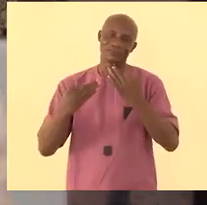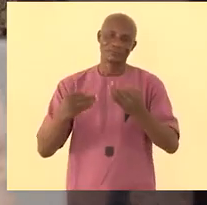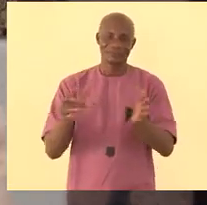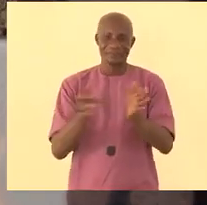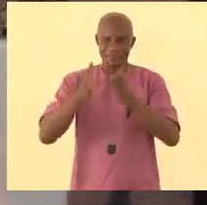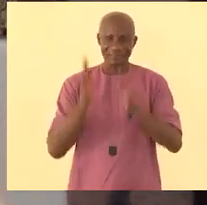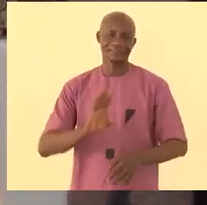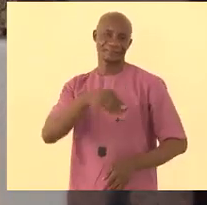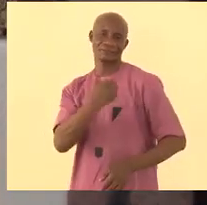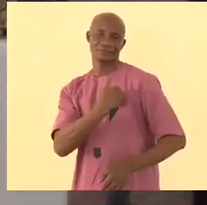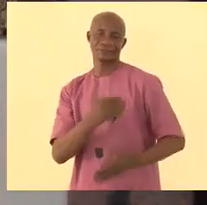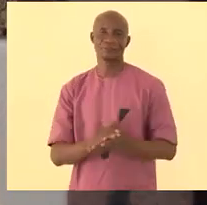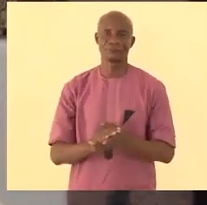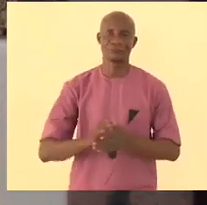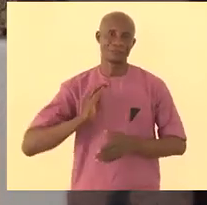soul.